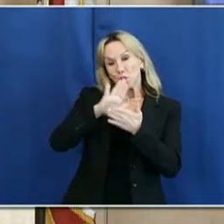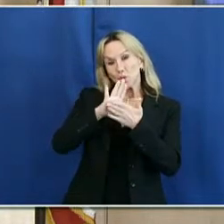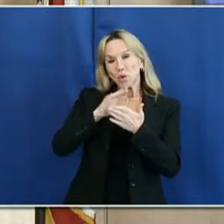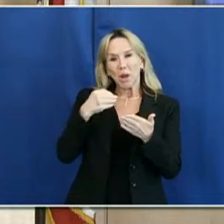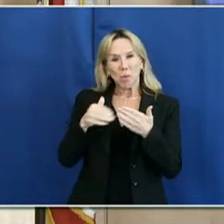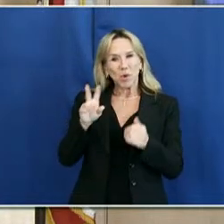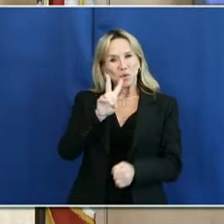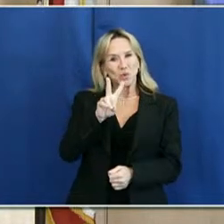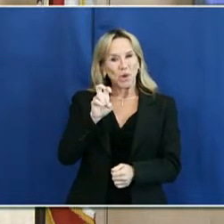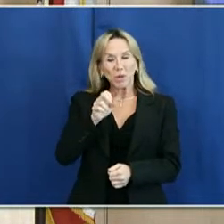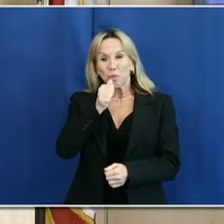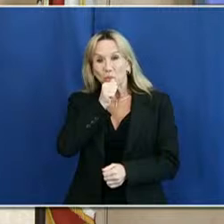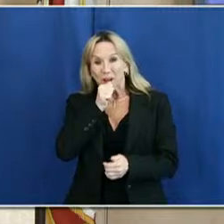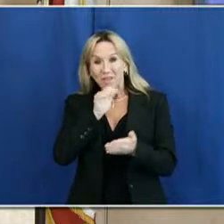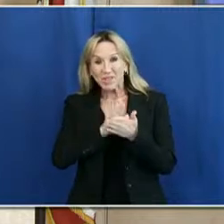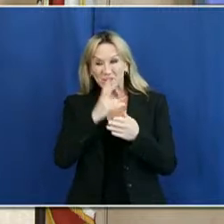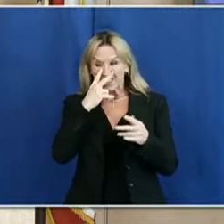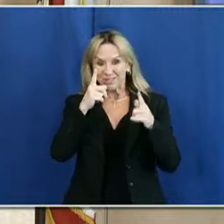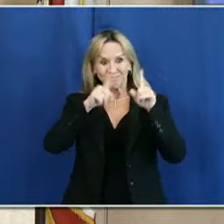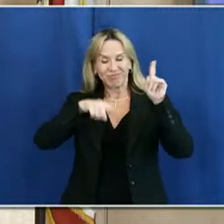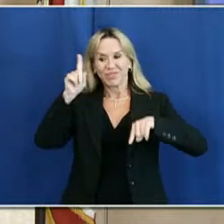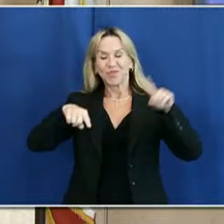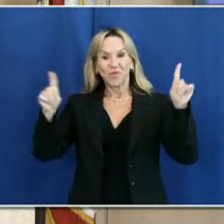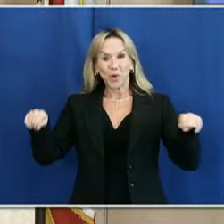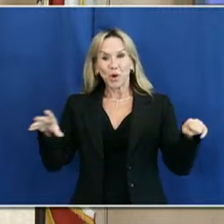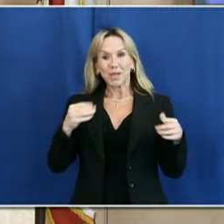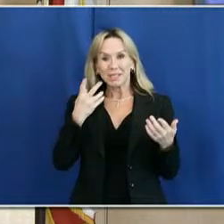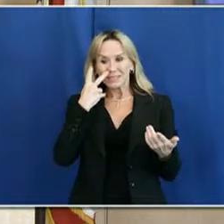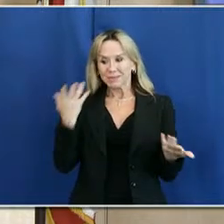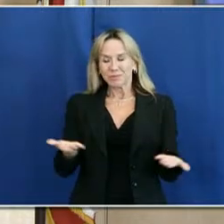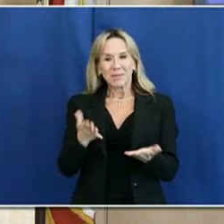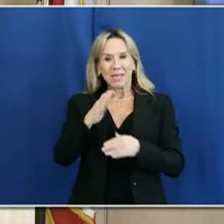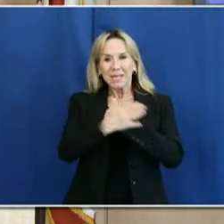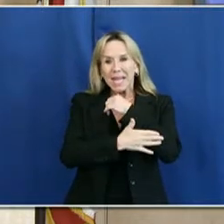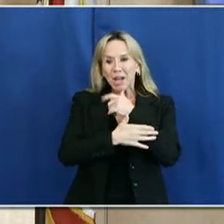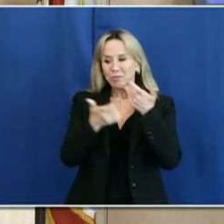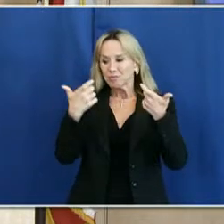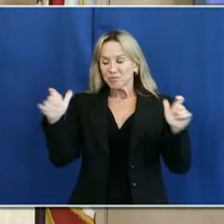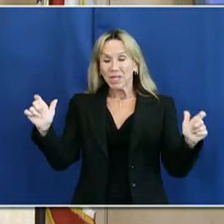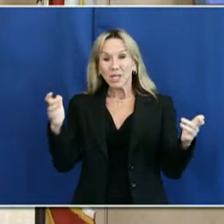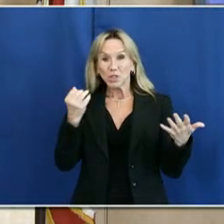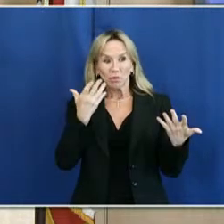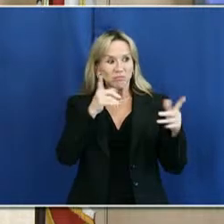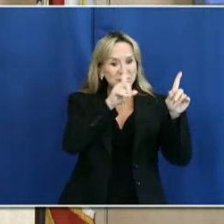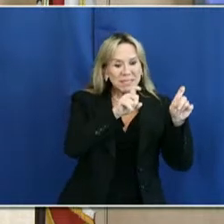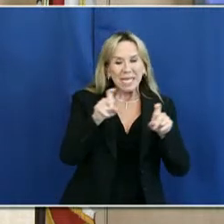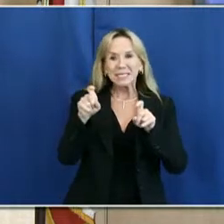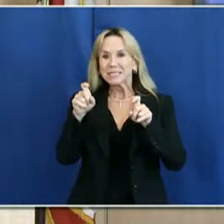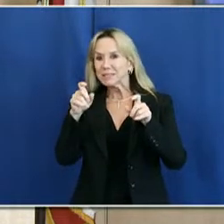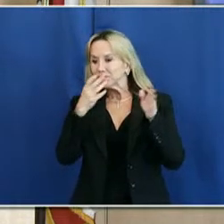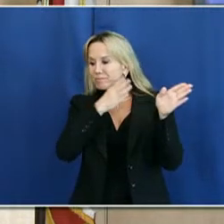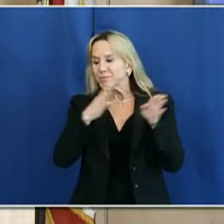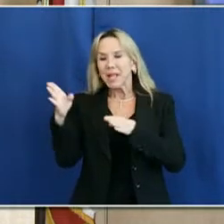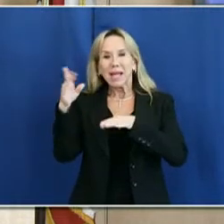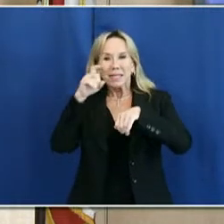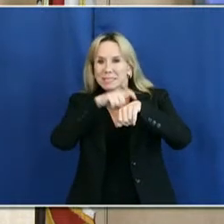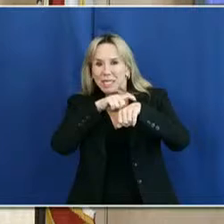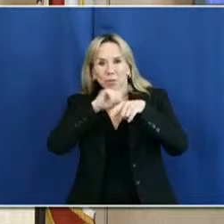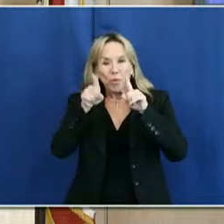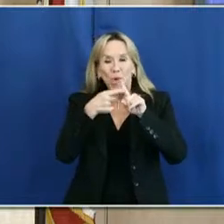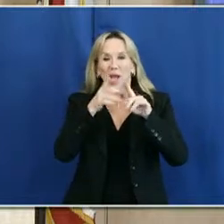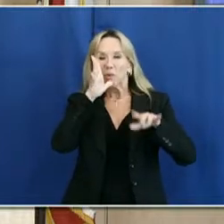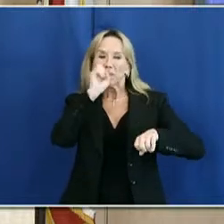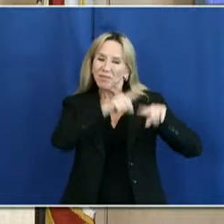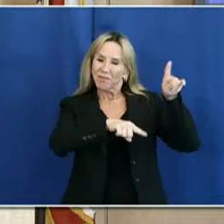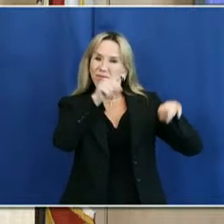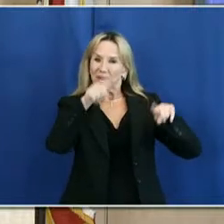Given the diversity of our schools and the size of the county, specifics of testing plans, timelines and logistics will vary.